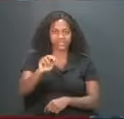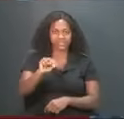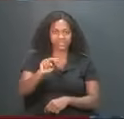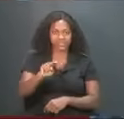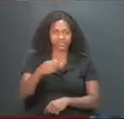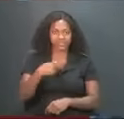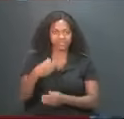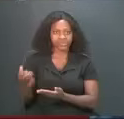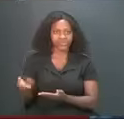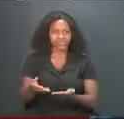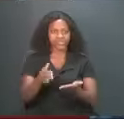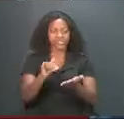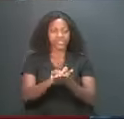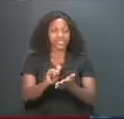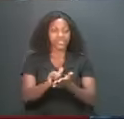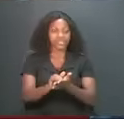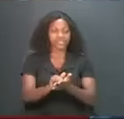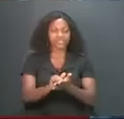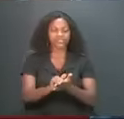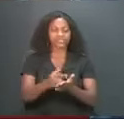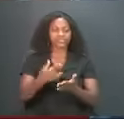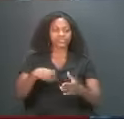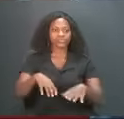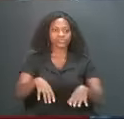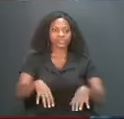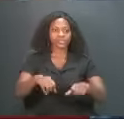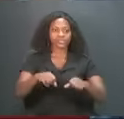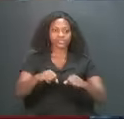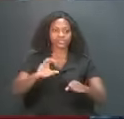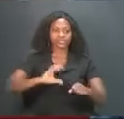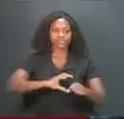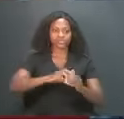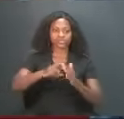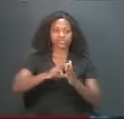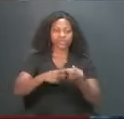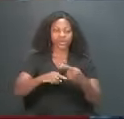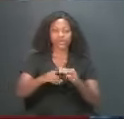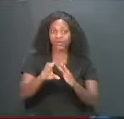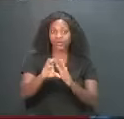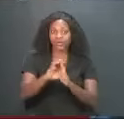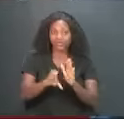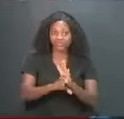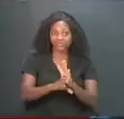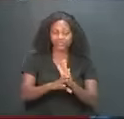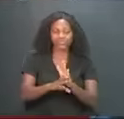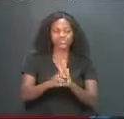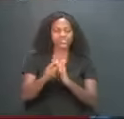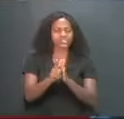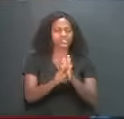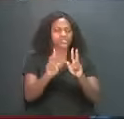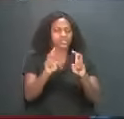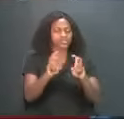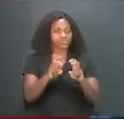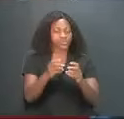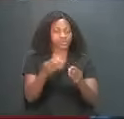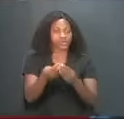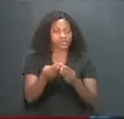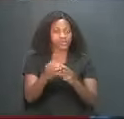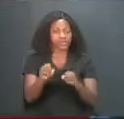that this Honorable Court adopt the report of the Committee on Constitutional and Legal Affairs on the allocation of the sum of